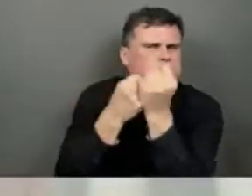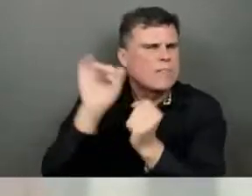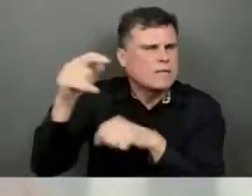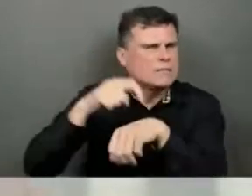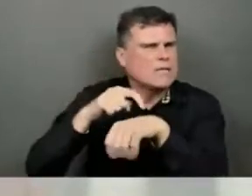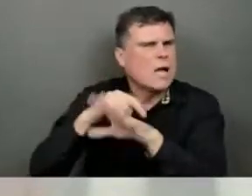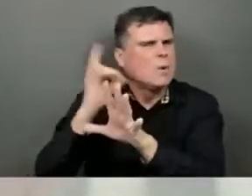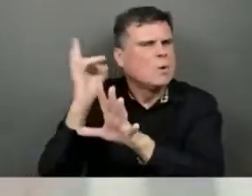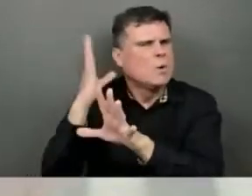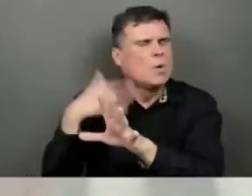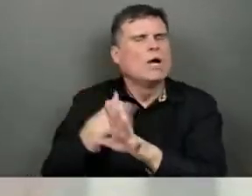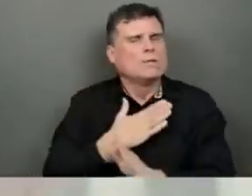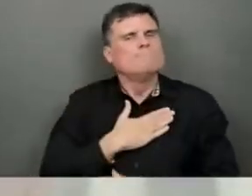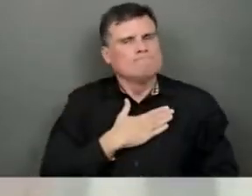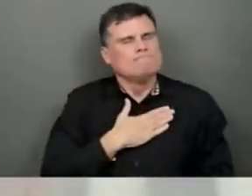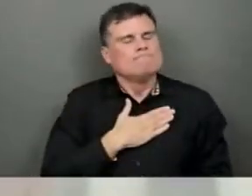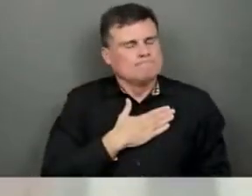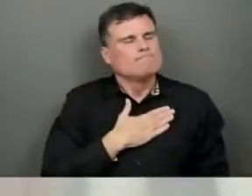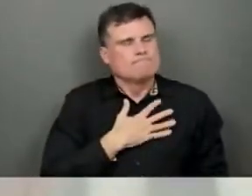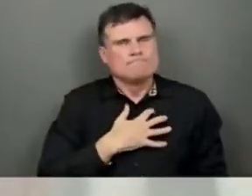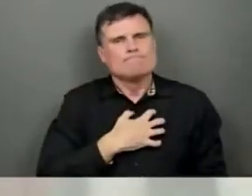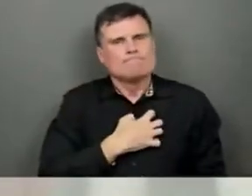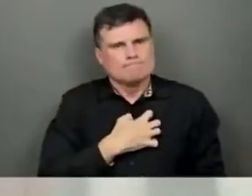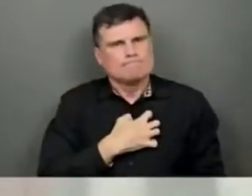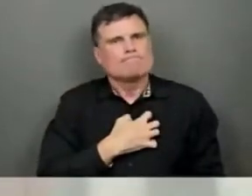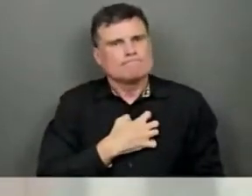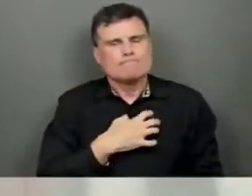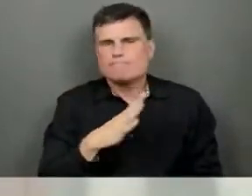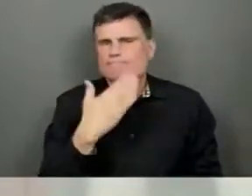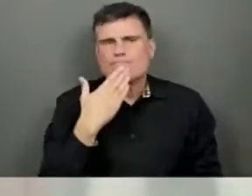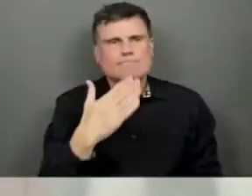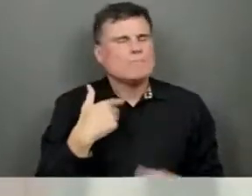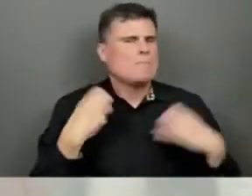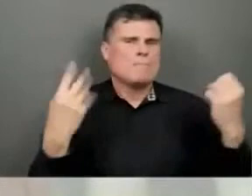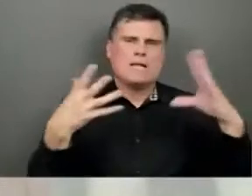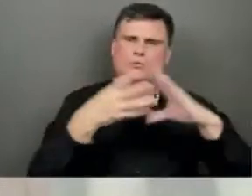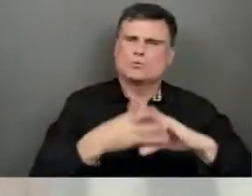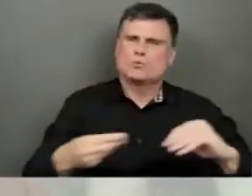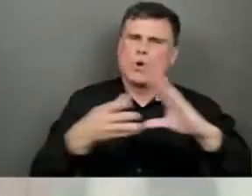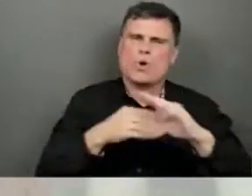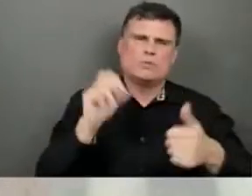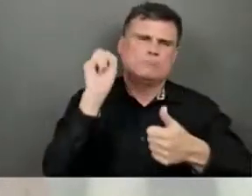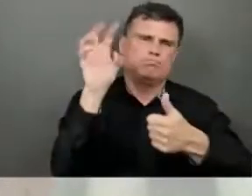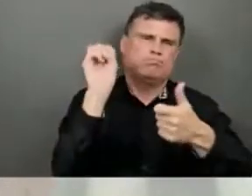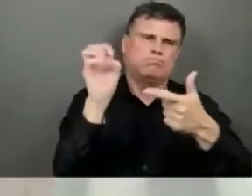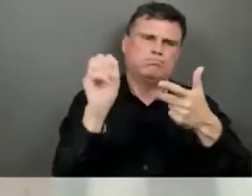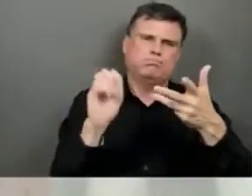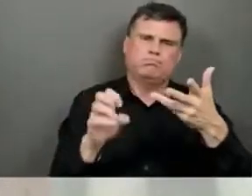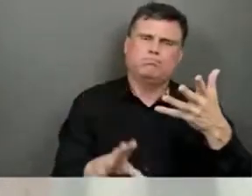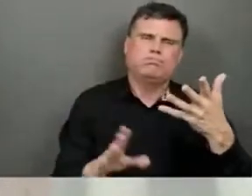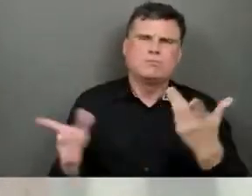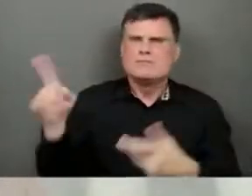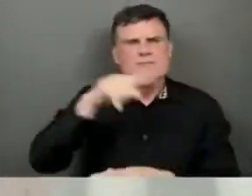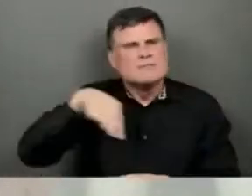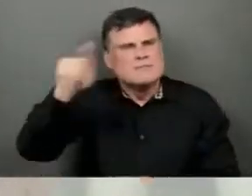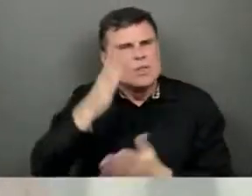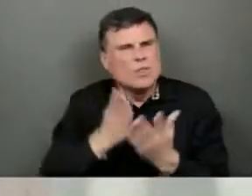So, there's so many stories that we have lived through together in this last 3